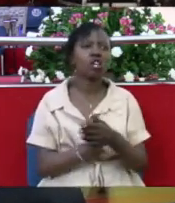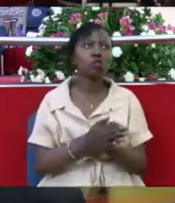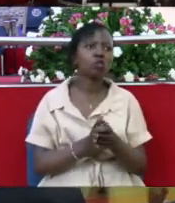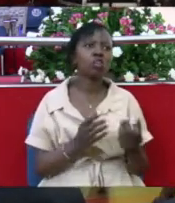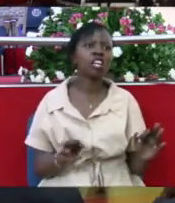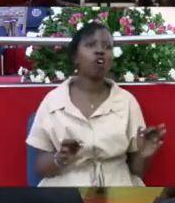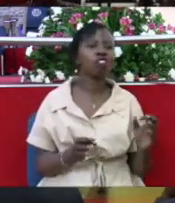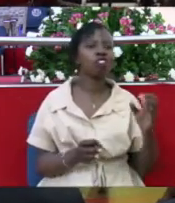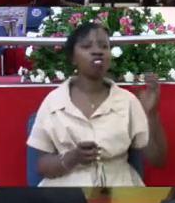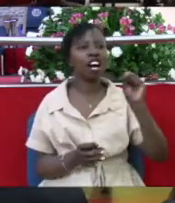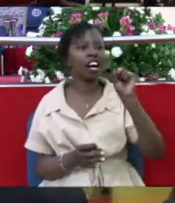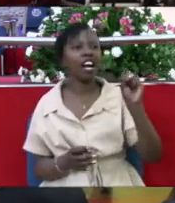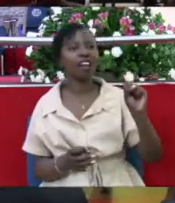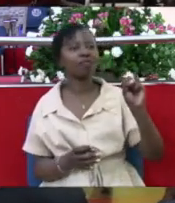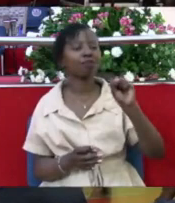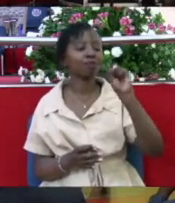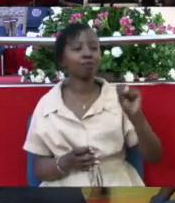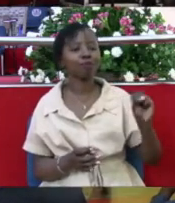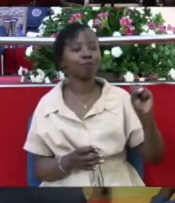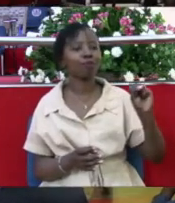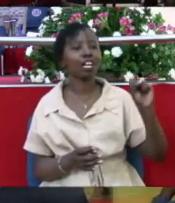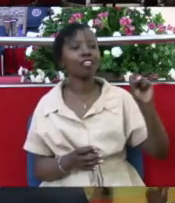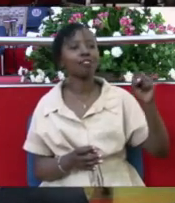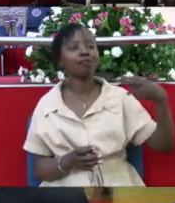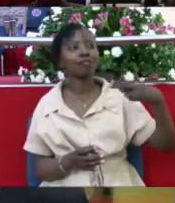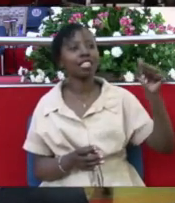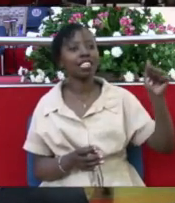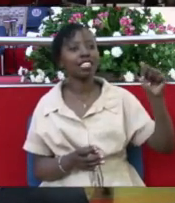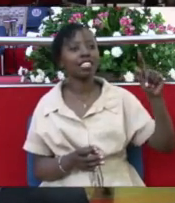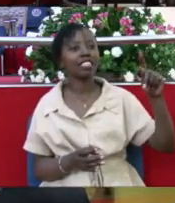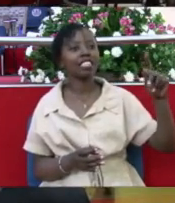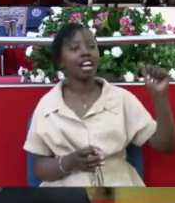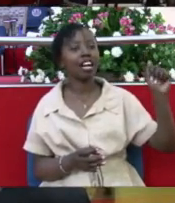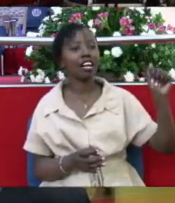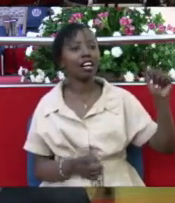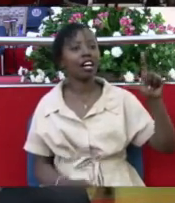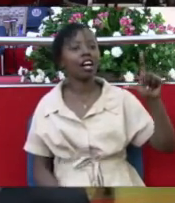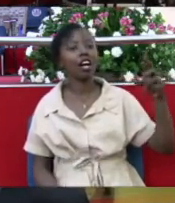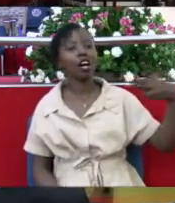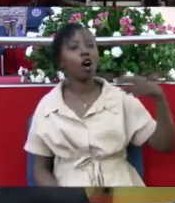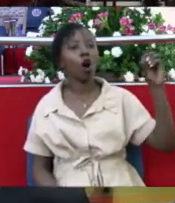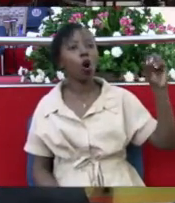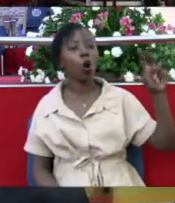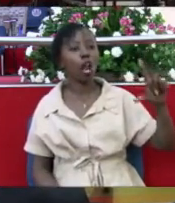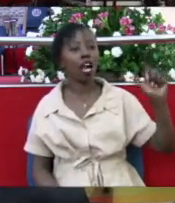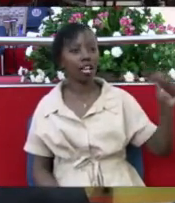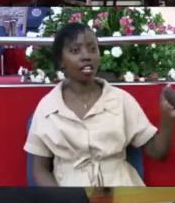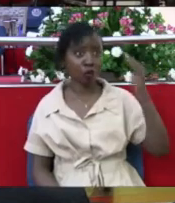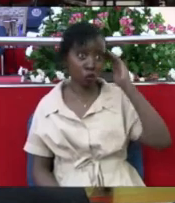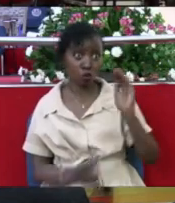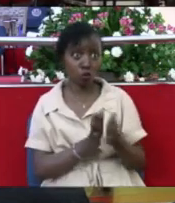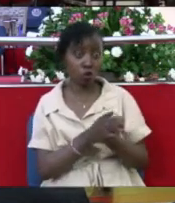in your office you're a believer, na uambie watu katika ofisi yako, I'm sure when you went to the office they told you ona see, najua kwa